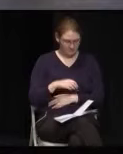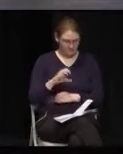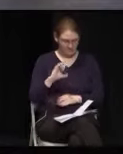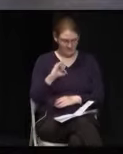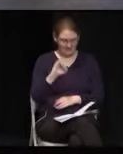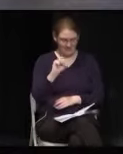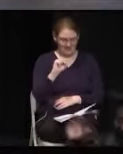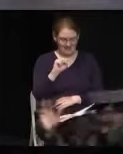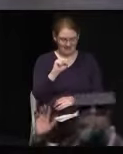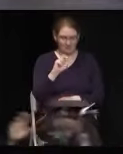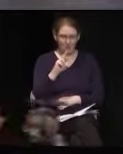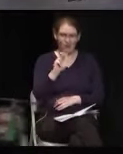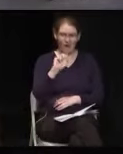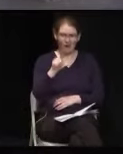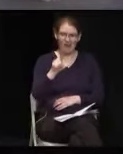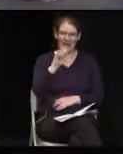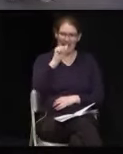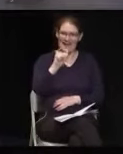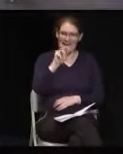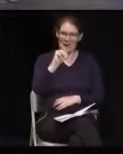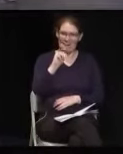Israel A. McKenzie.